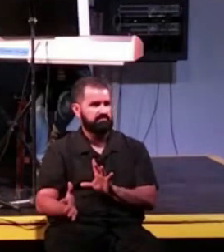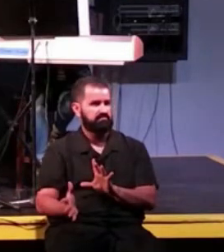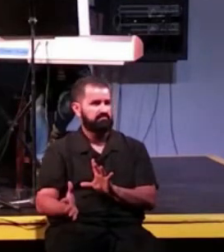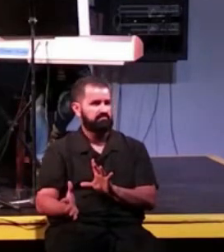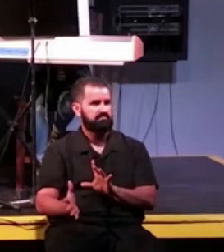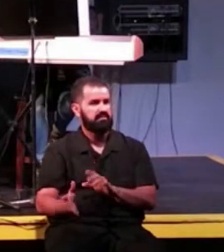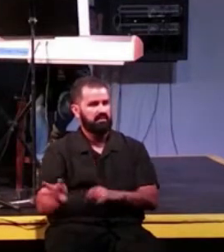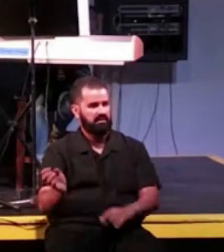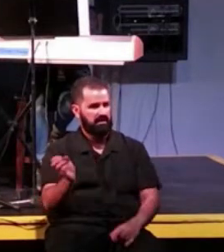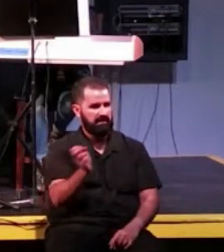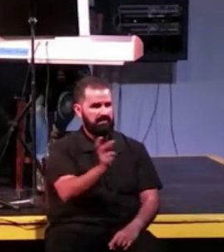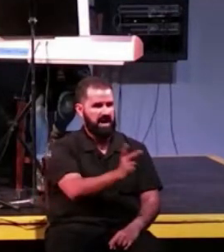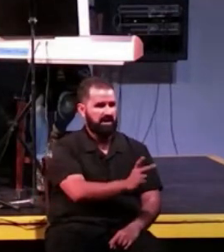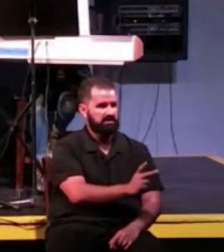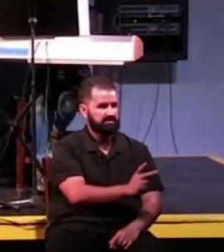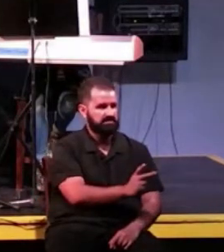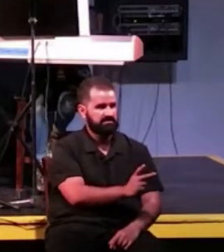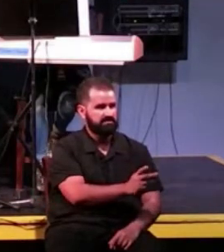come back.